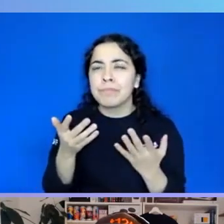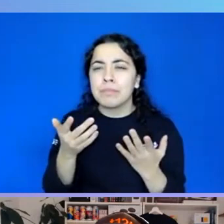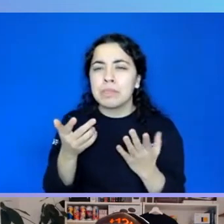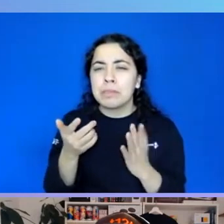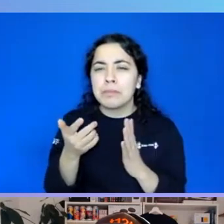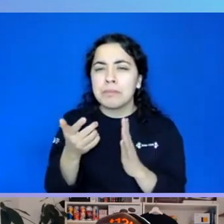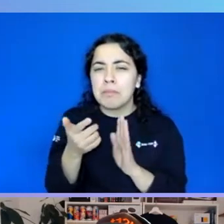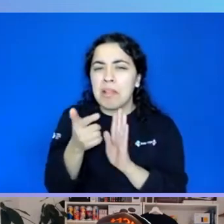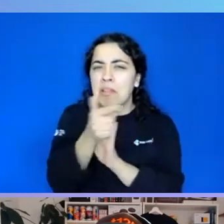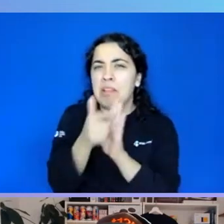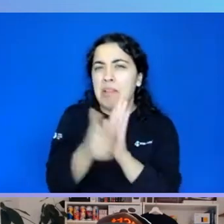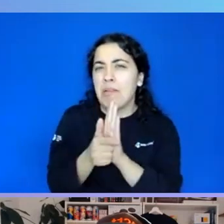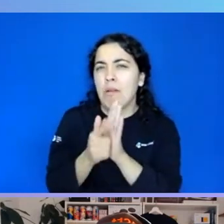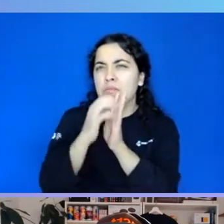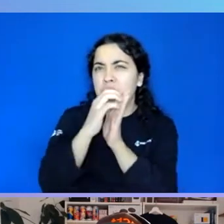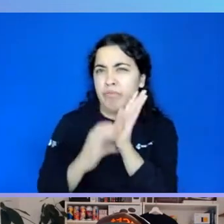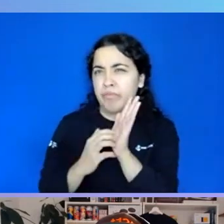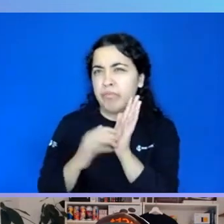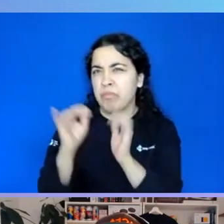legal text on it.